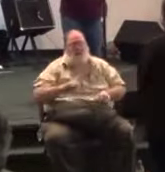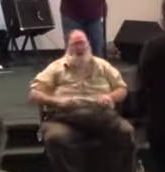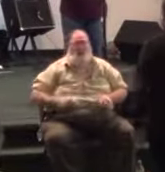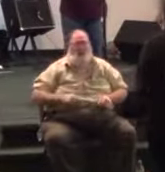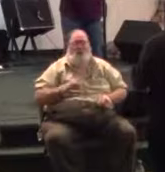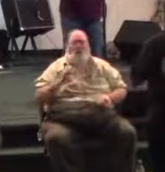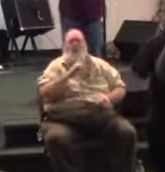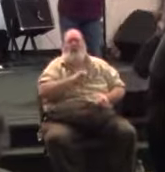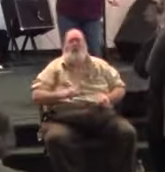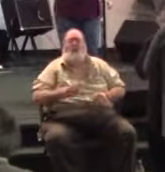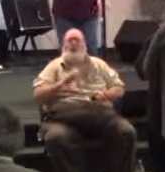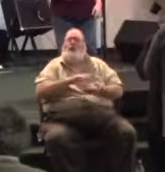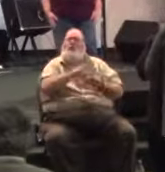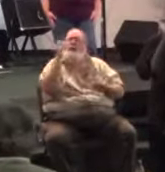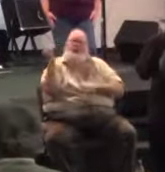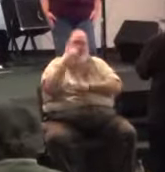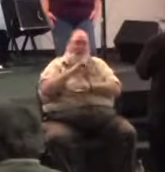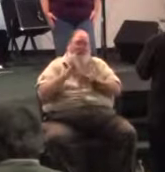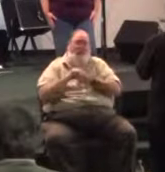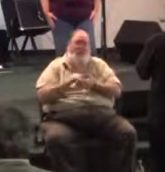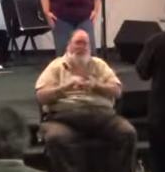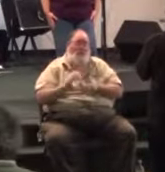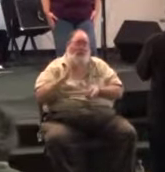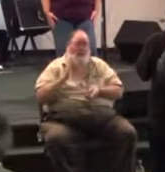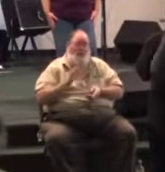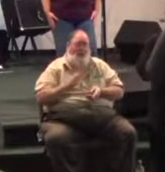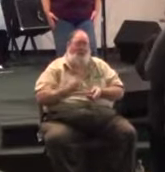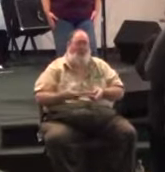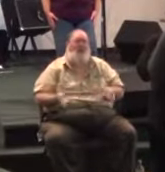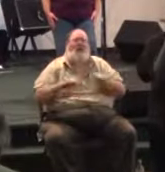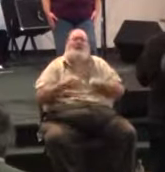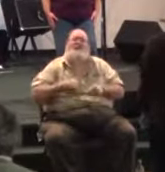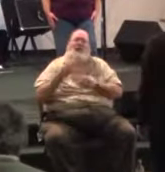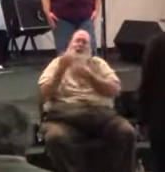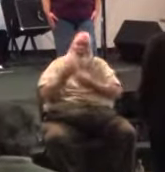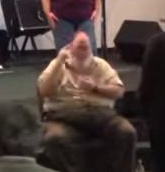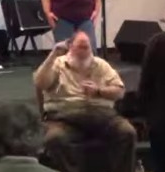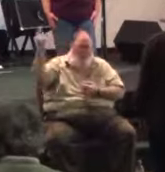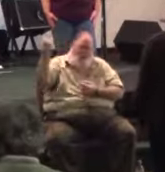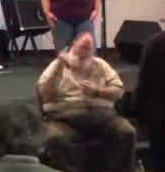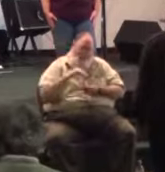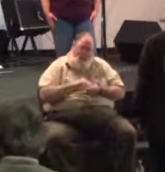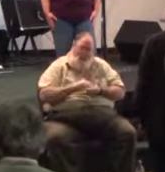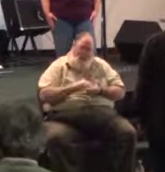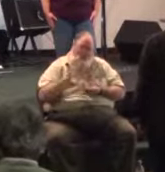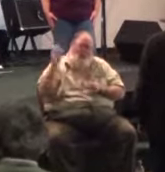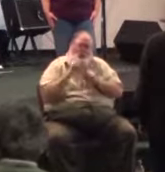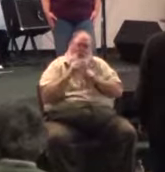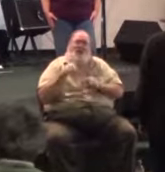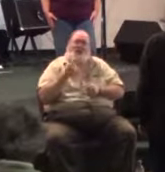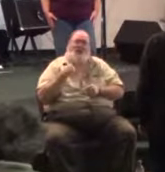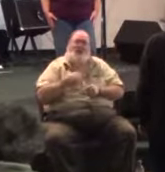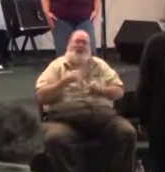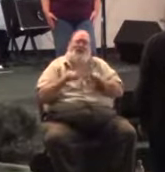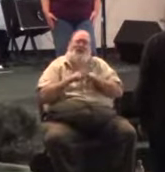Lord, we await your return. Your word tells us that just as you